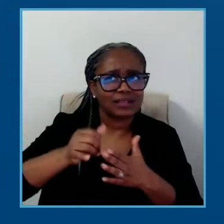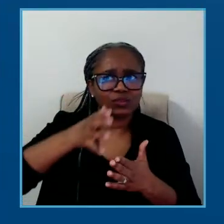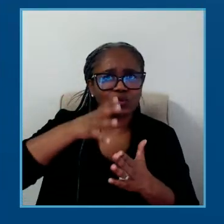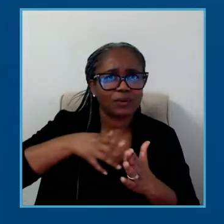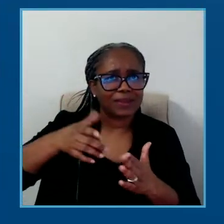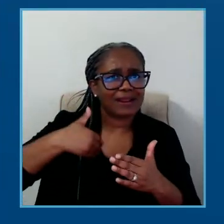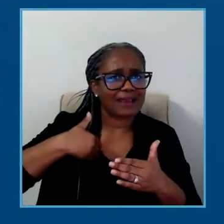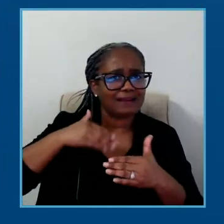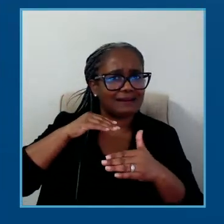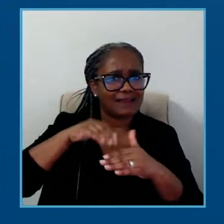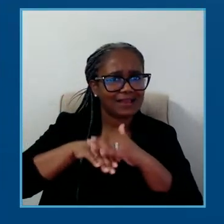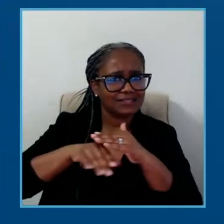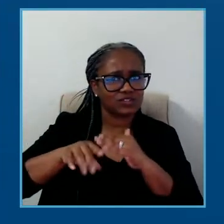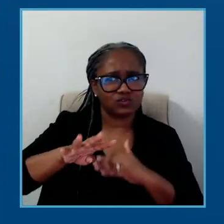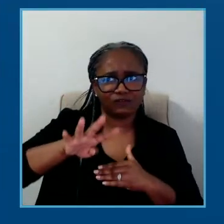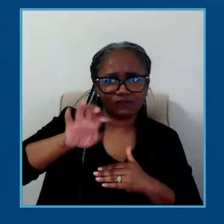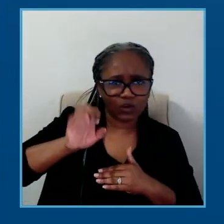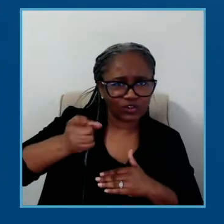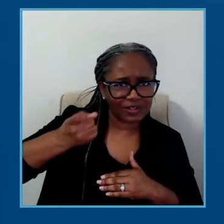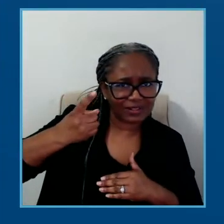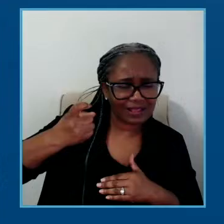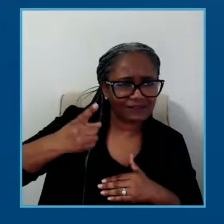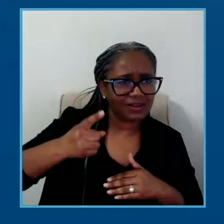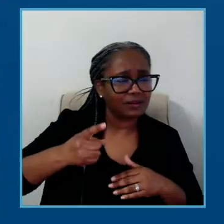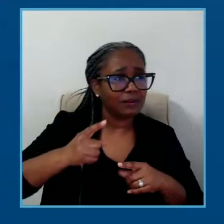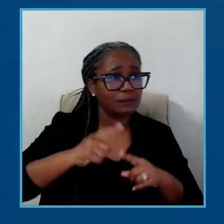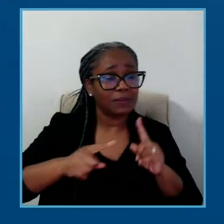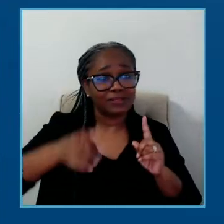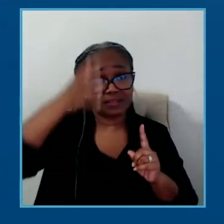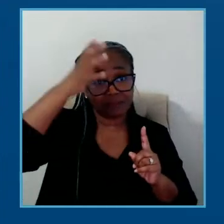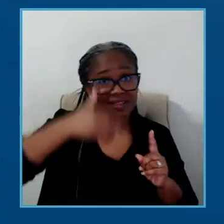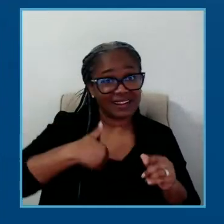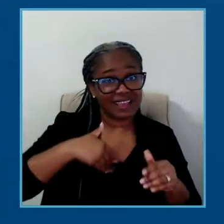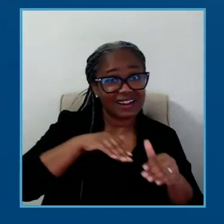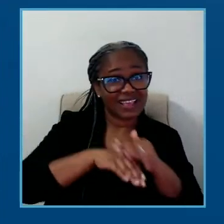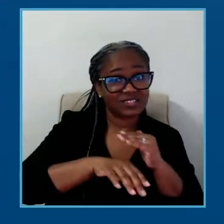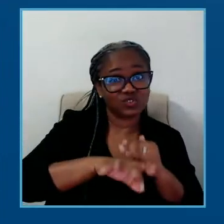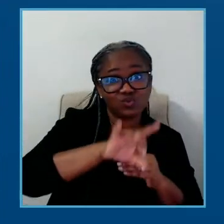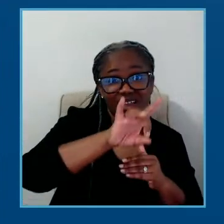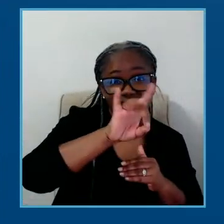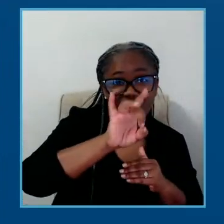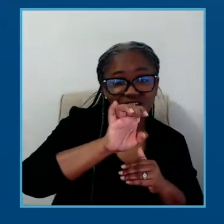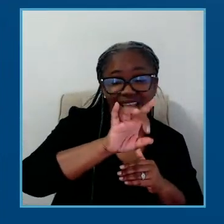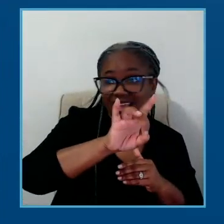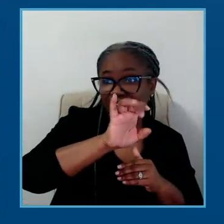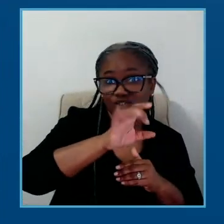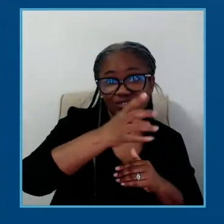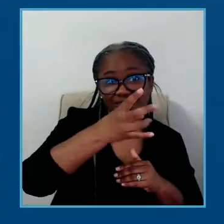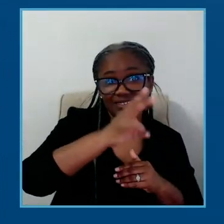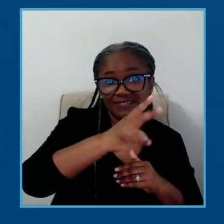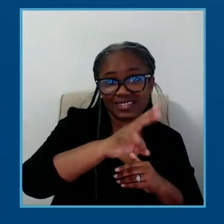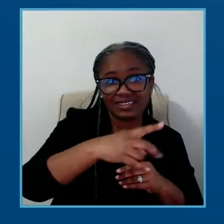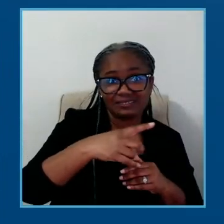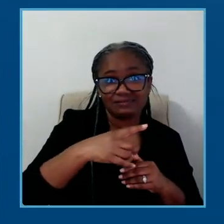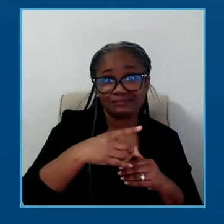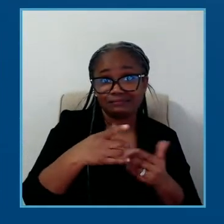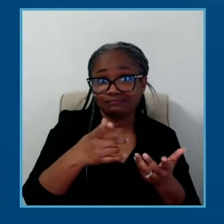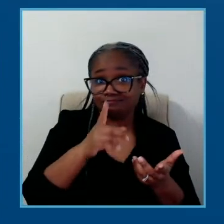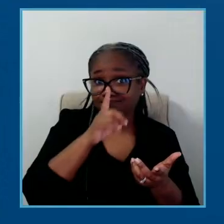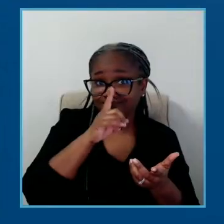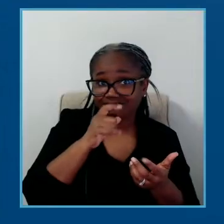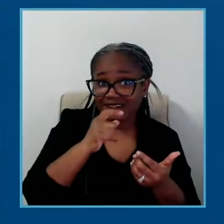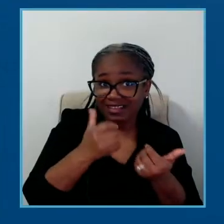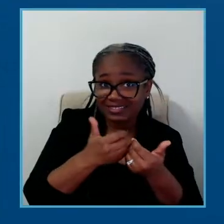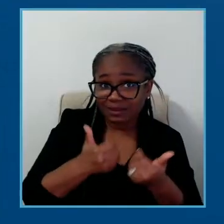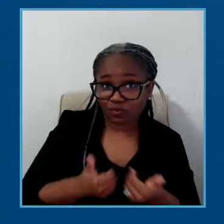411 votes and the men had access to 817 and say that because they weren't separated, therein lies the